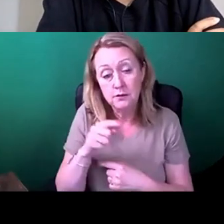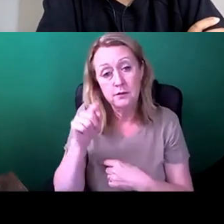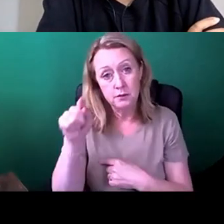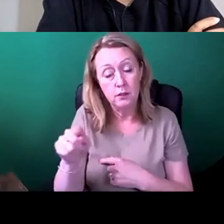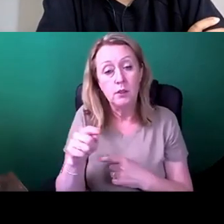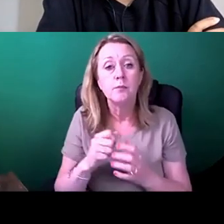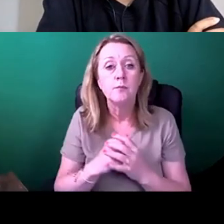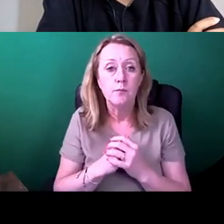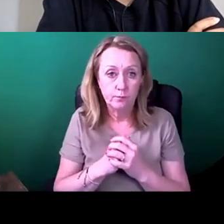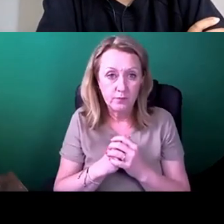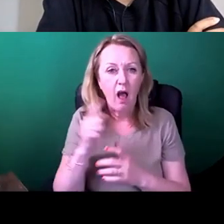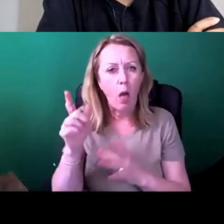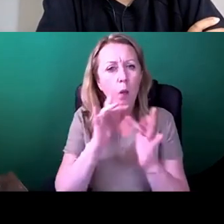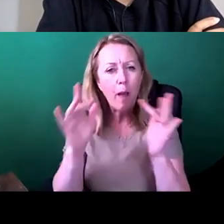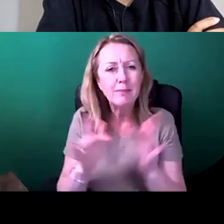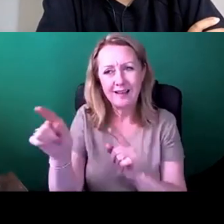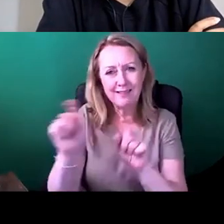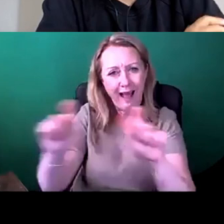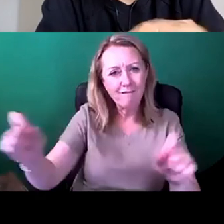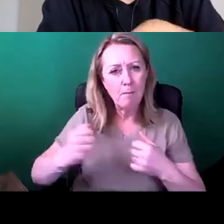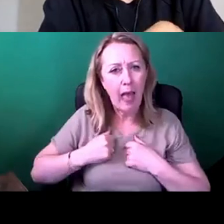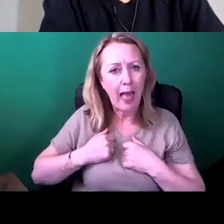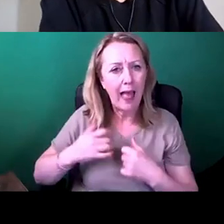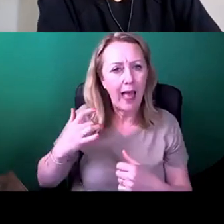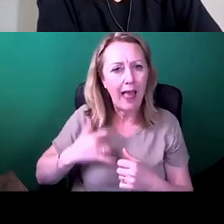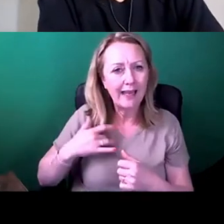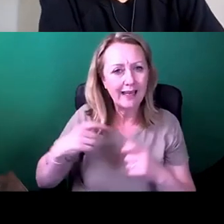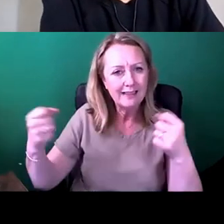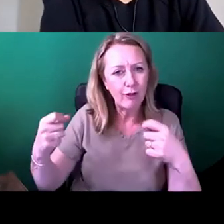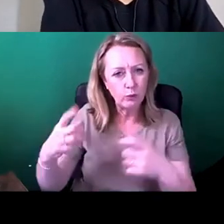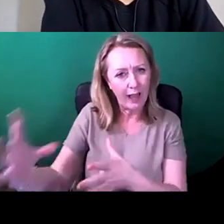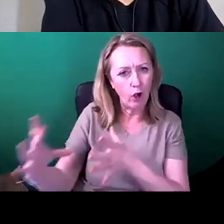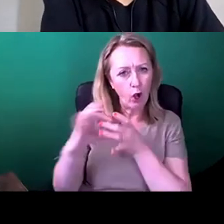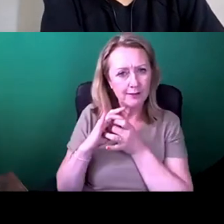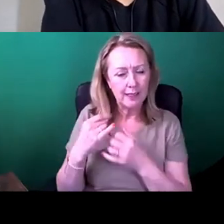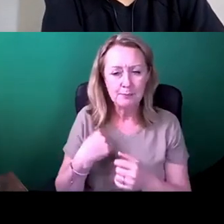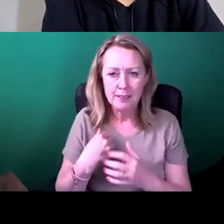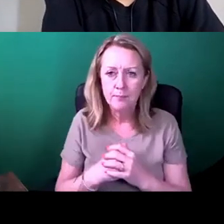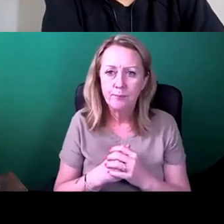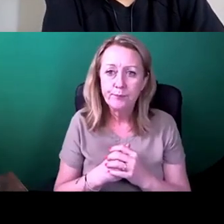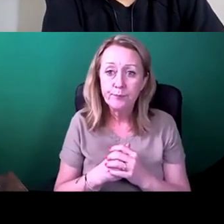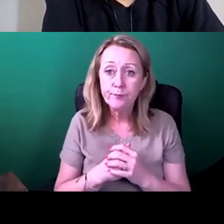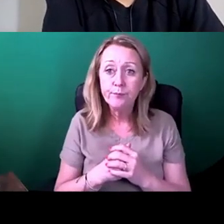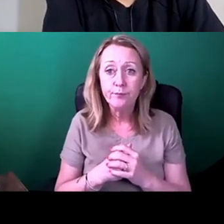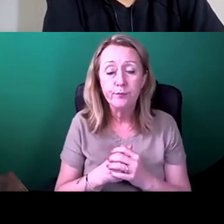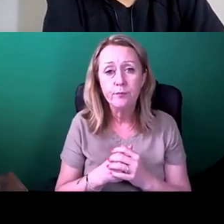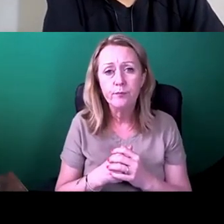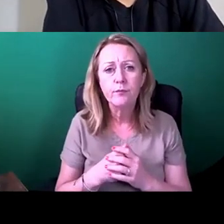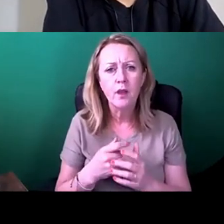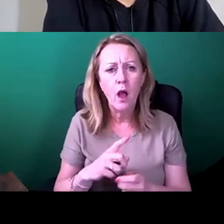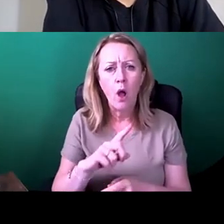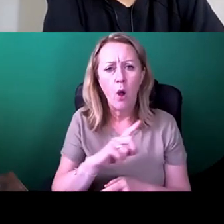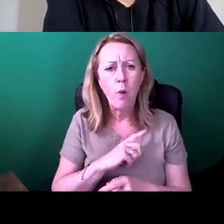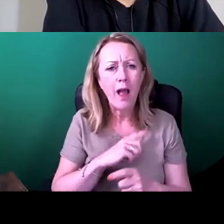mike@dasharts.org. That's on our website as well. And one important thing that came to me today was that what made the difference in selecting Wising,